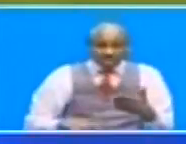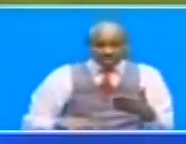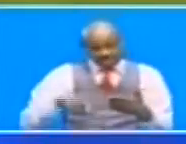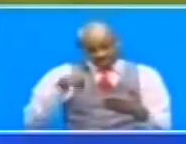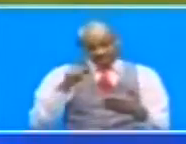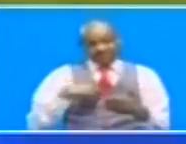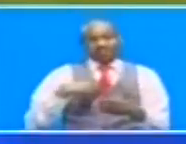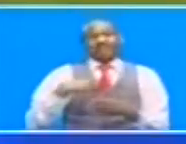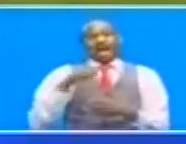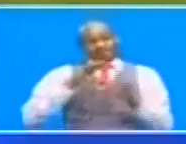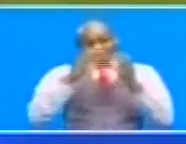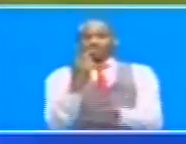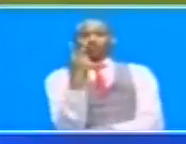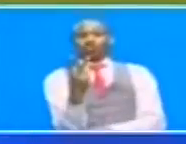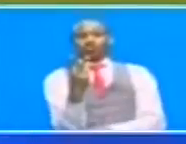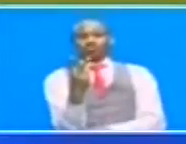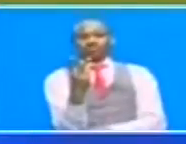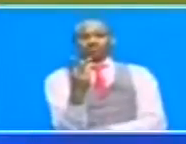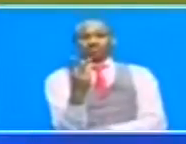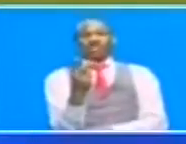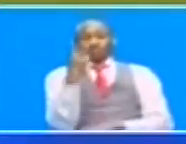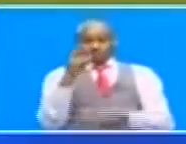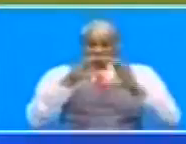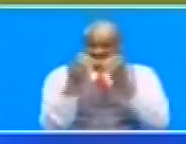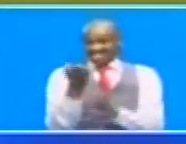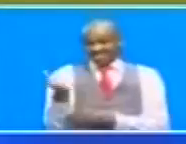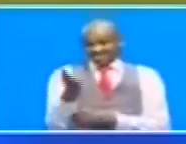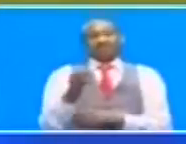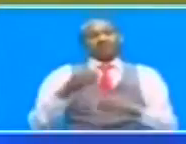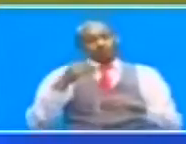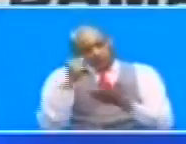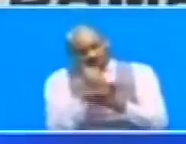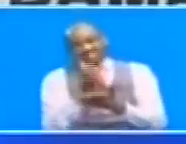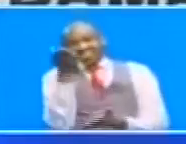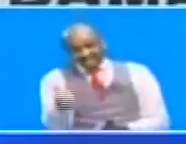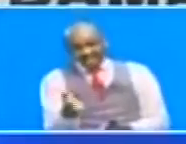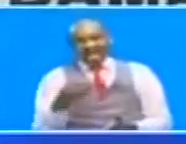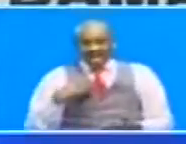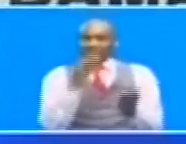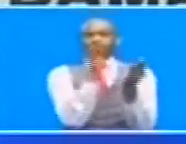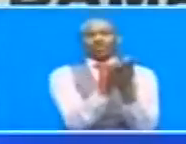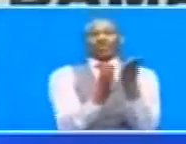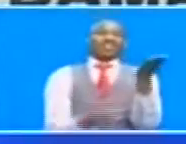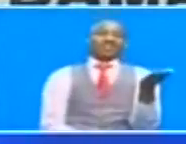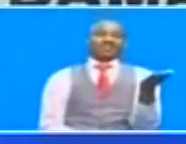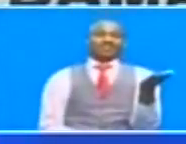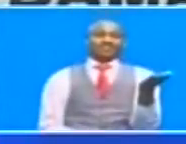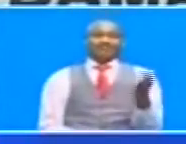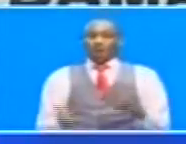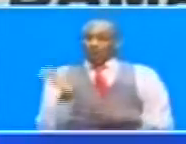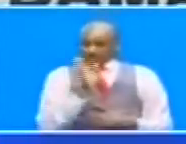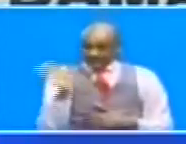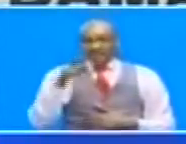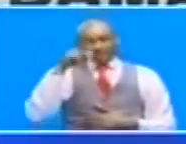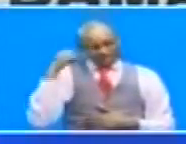ECD classroom, two classrooms, an office and a store. Obama is a source